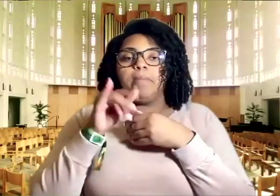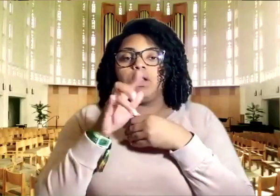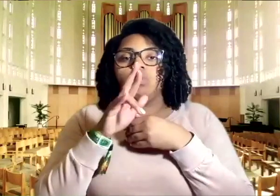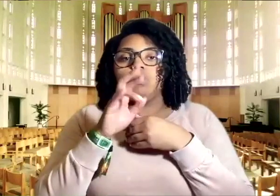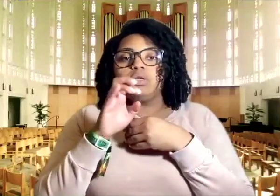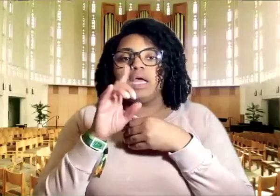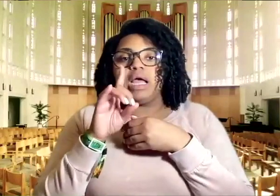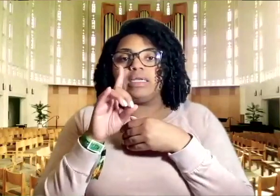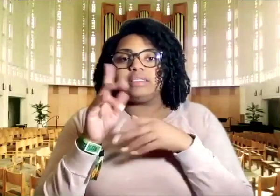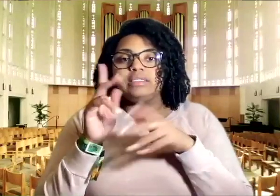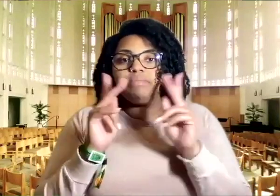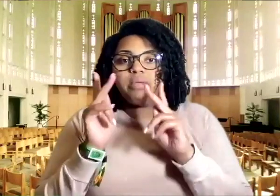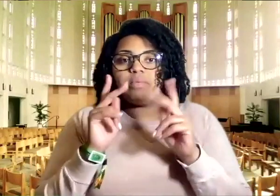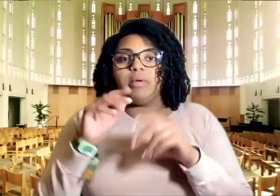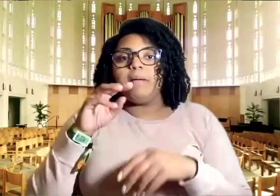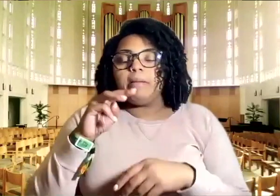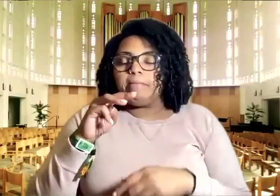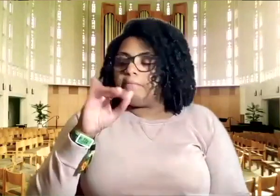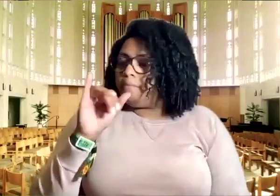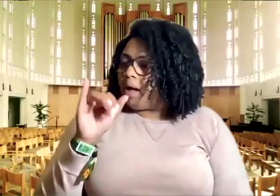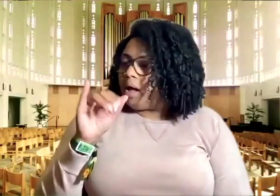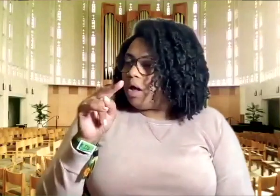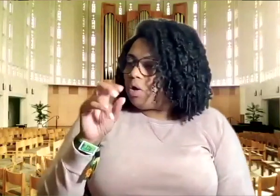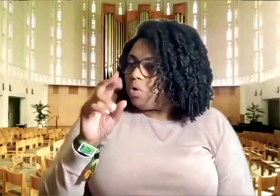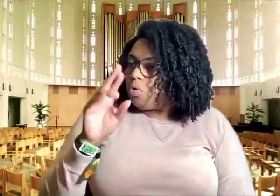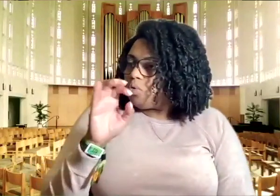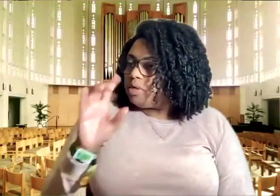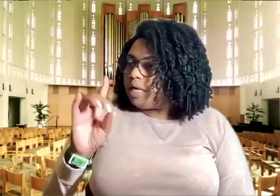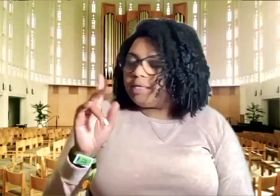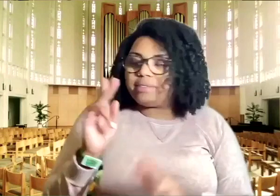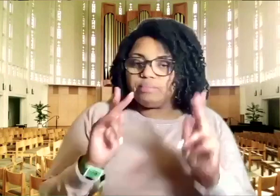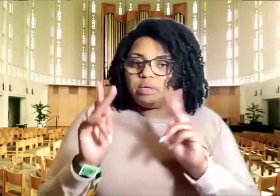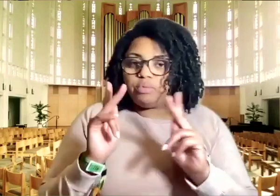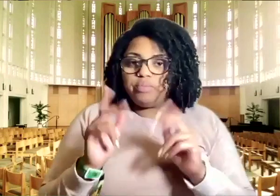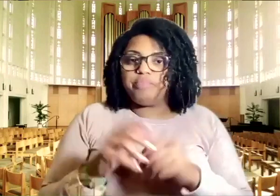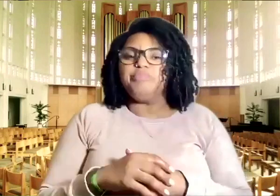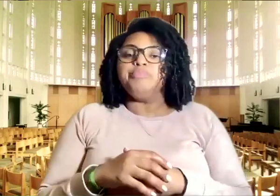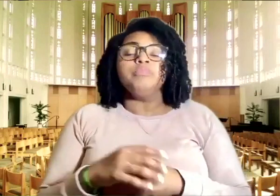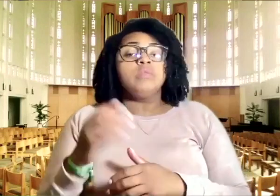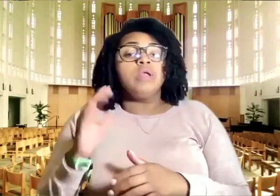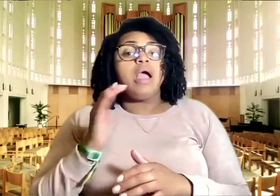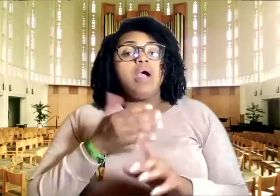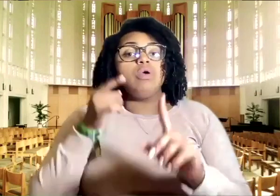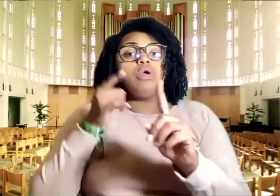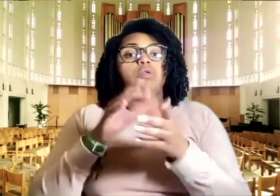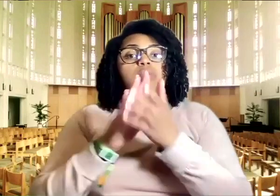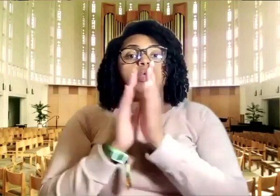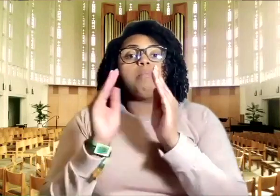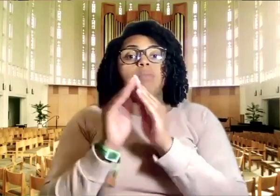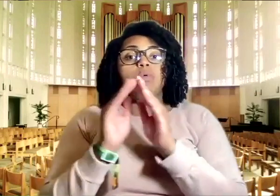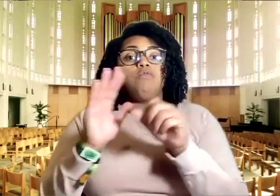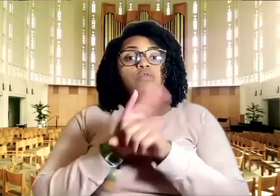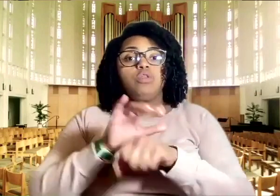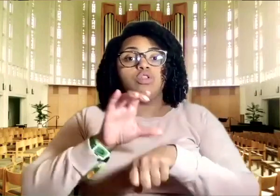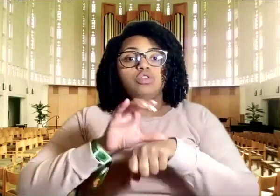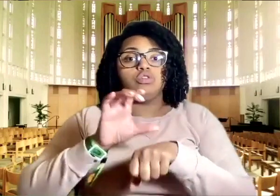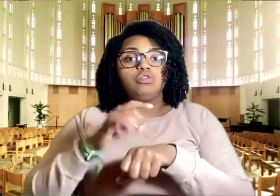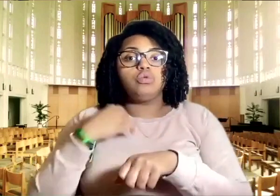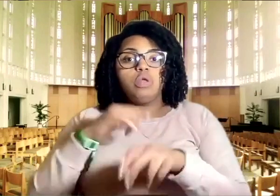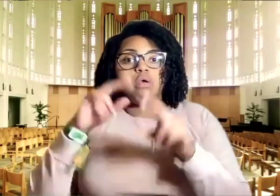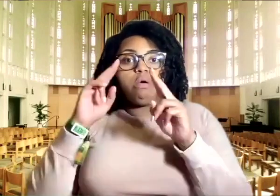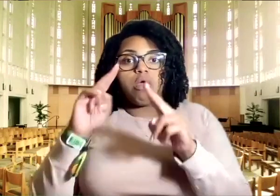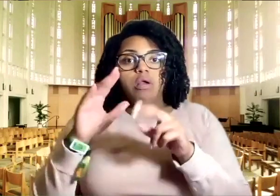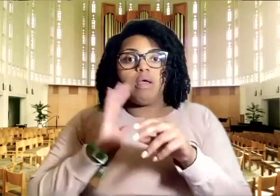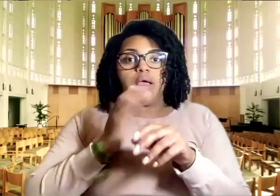In our journey to become more fully the church, we honor our social location of power and